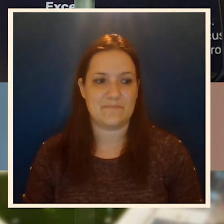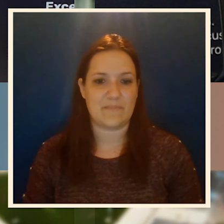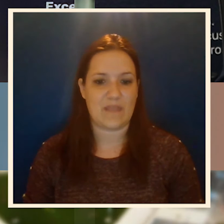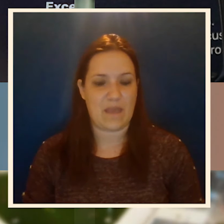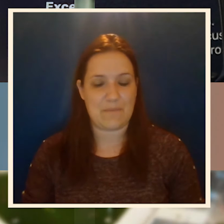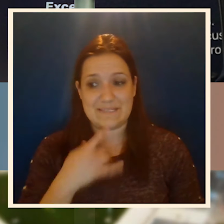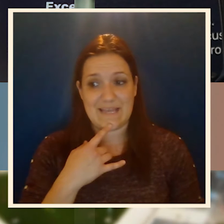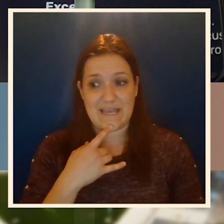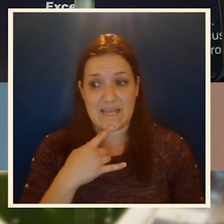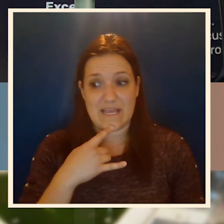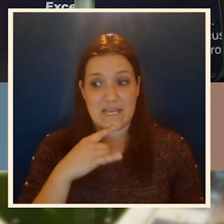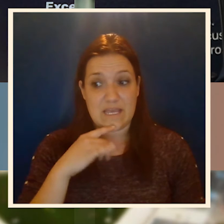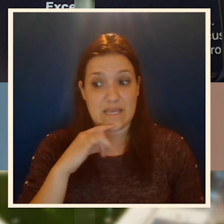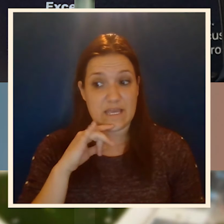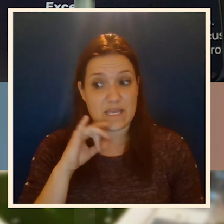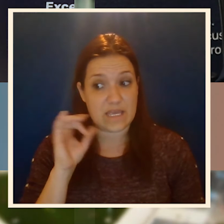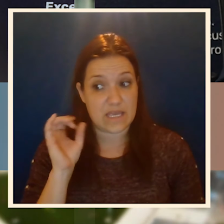yes.